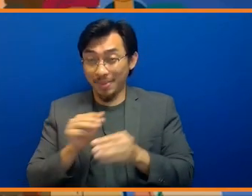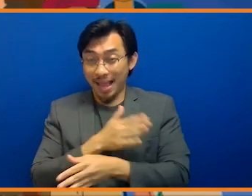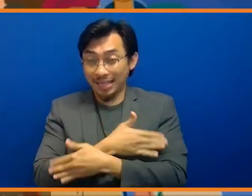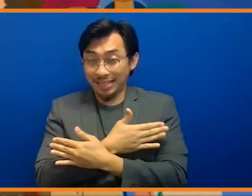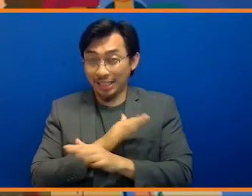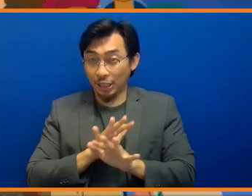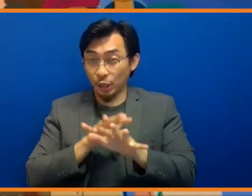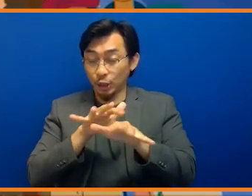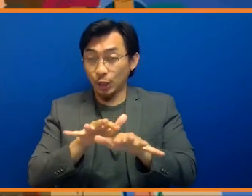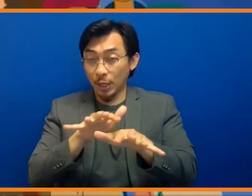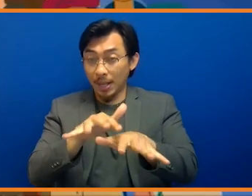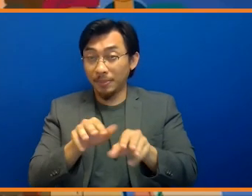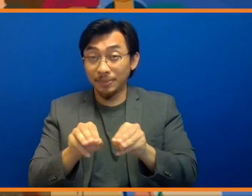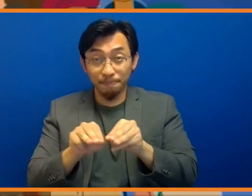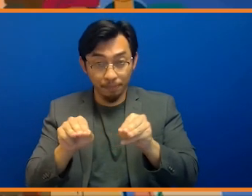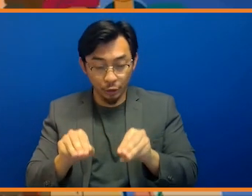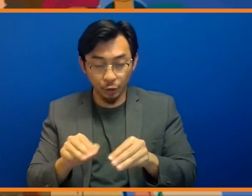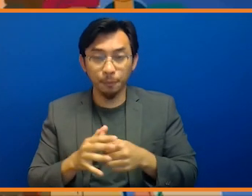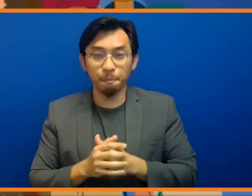Museum.